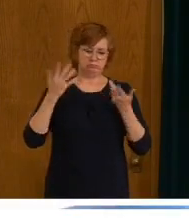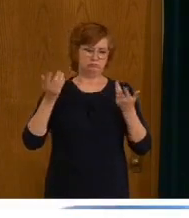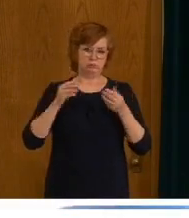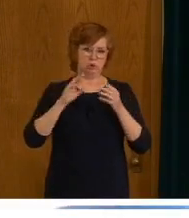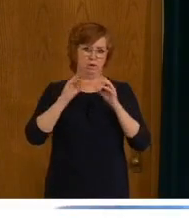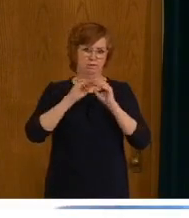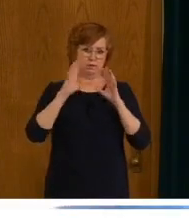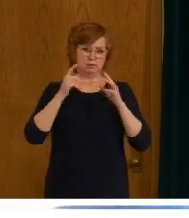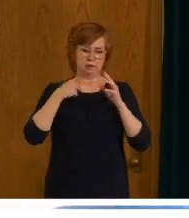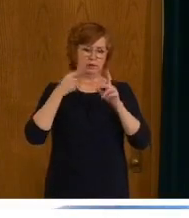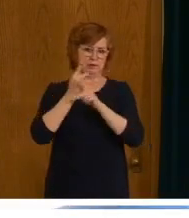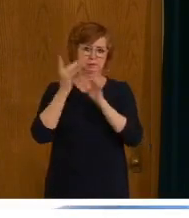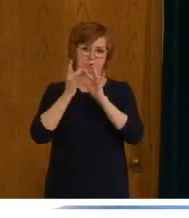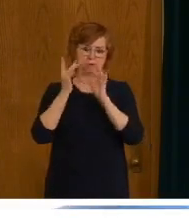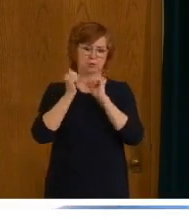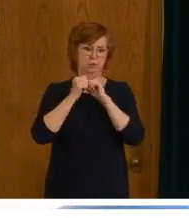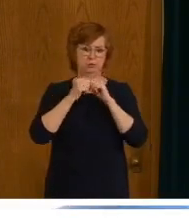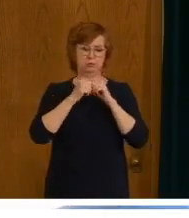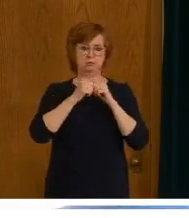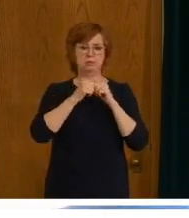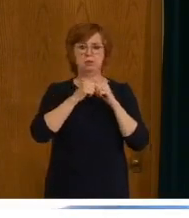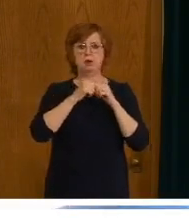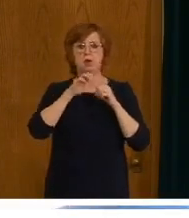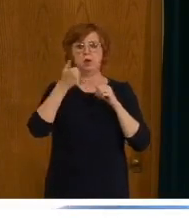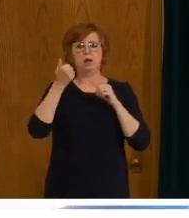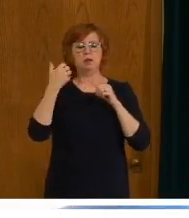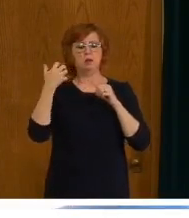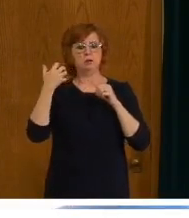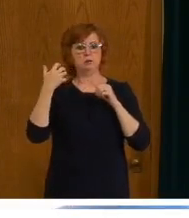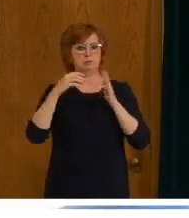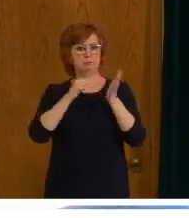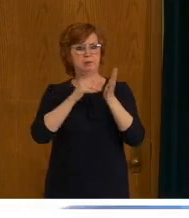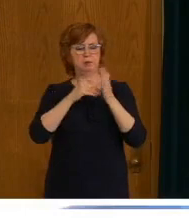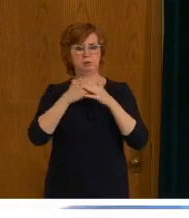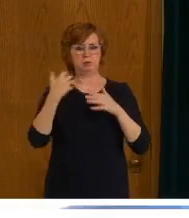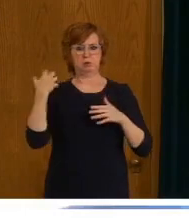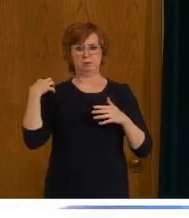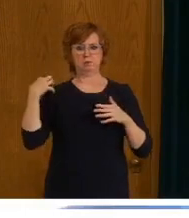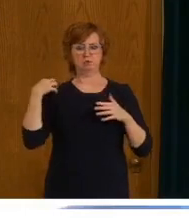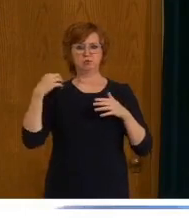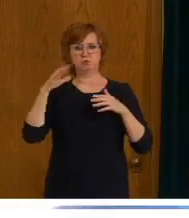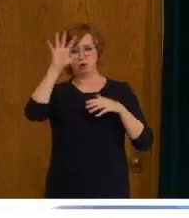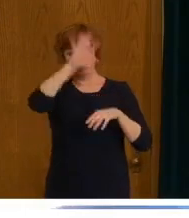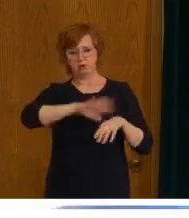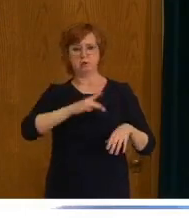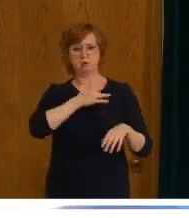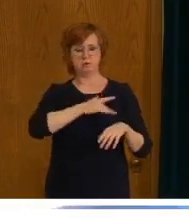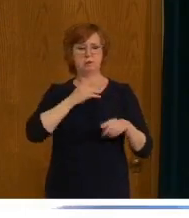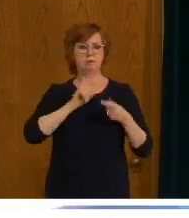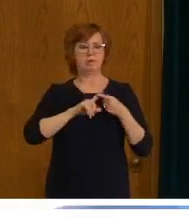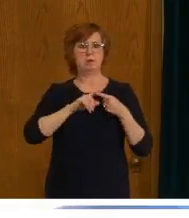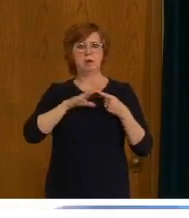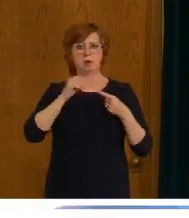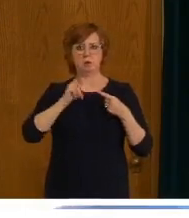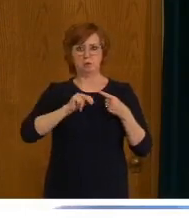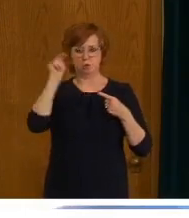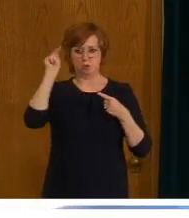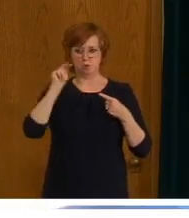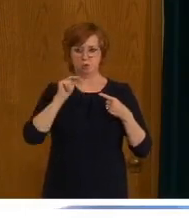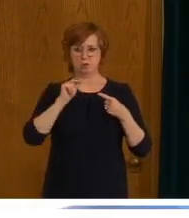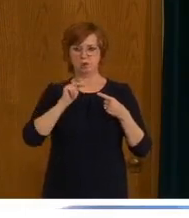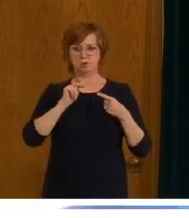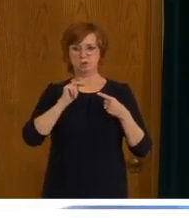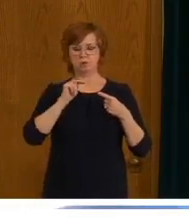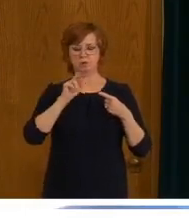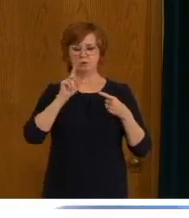health officers, both in Saskatchewan Health Authority, the Northern Population Health Unit, as well as Northern Intertribal